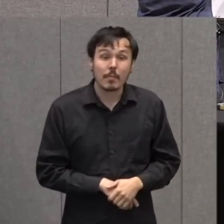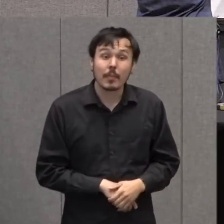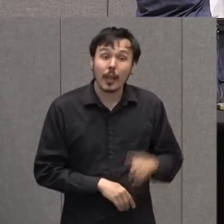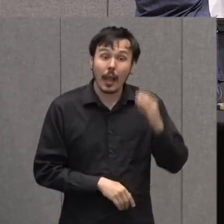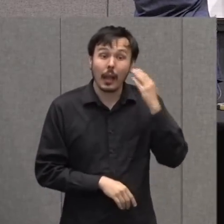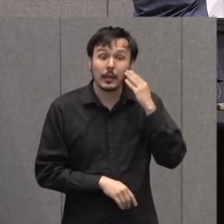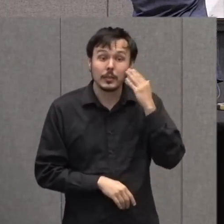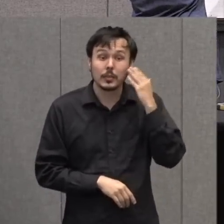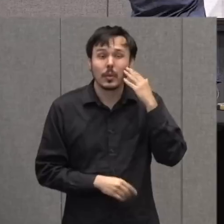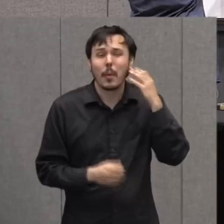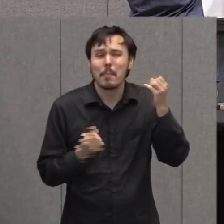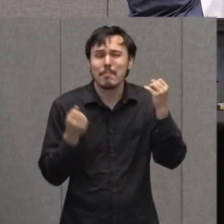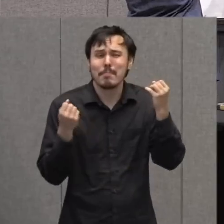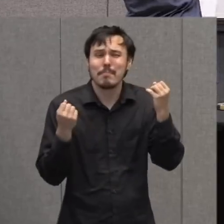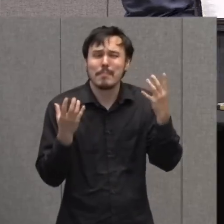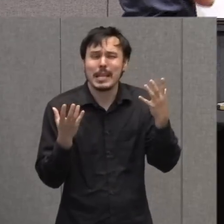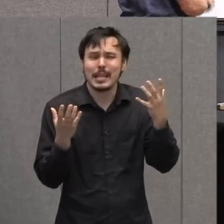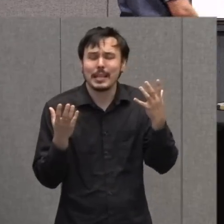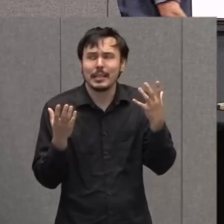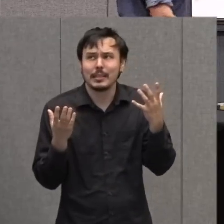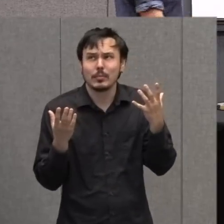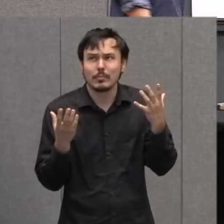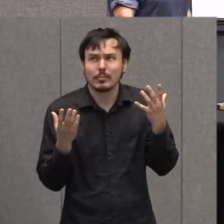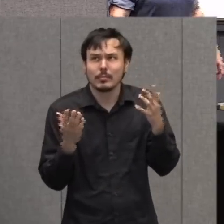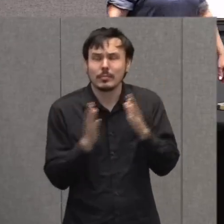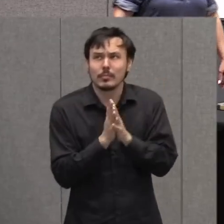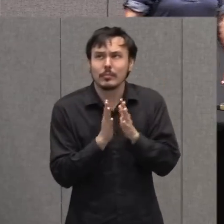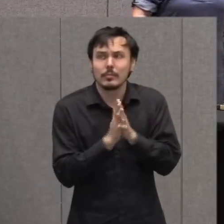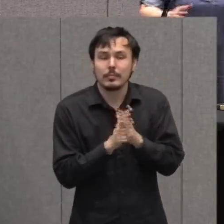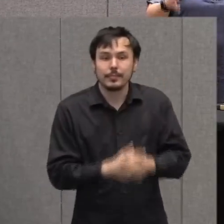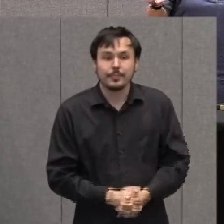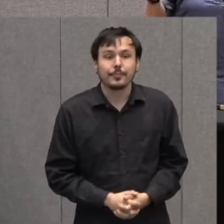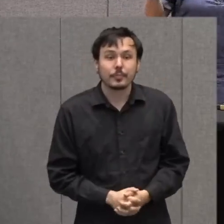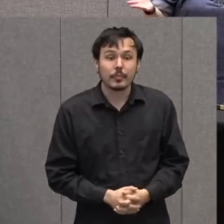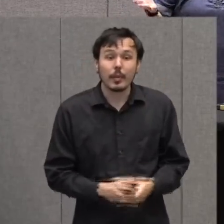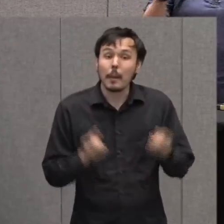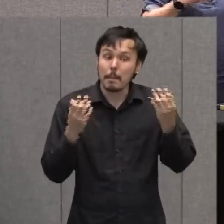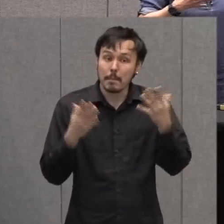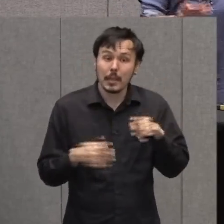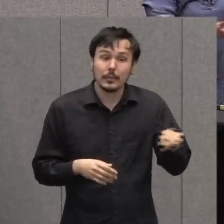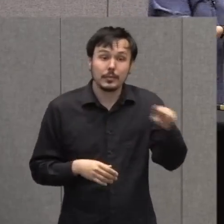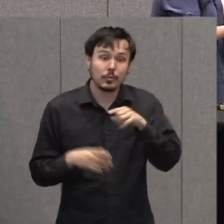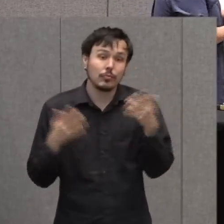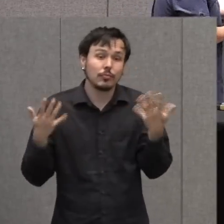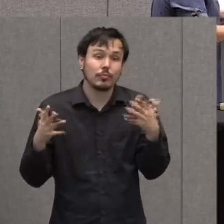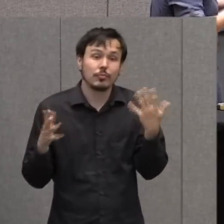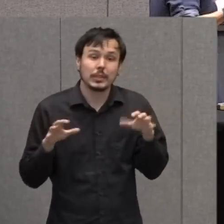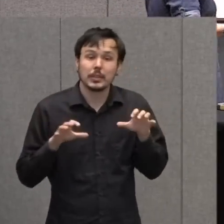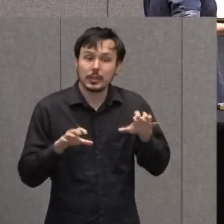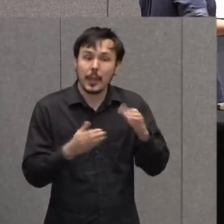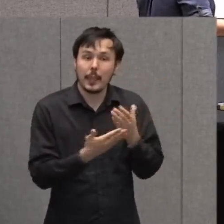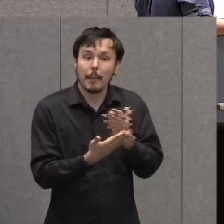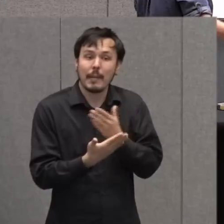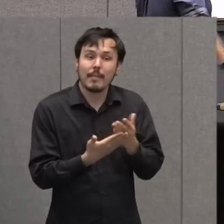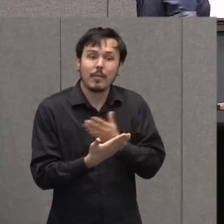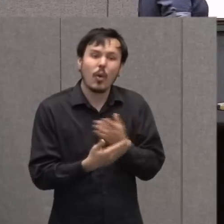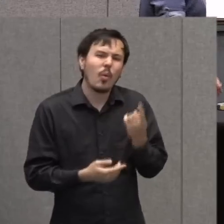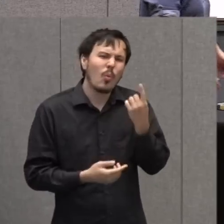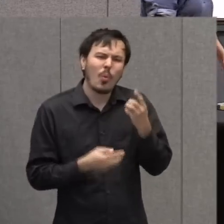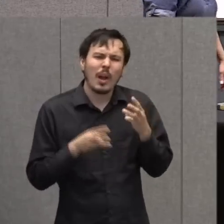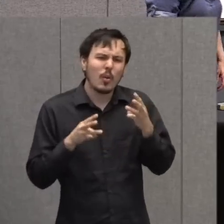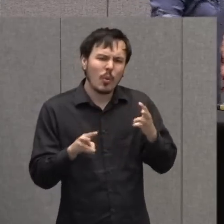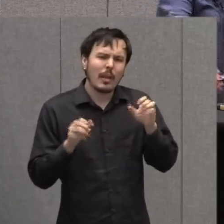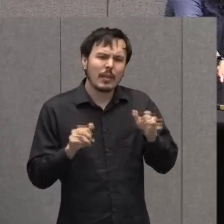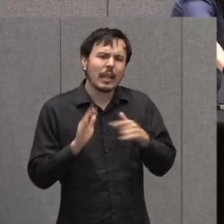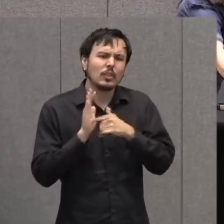that many, that's not going to step. Many of you have done this before, like I said. So what's one way we could